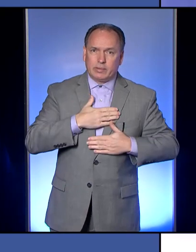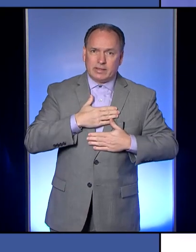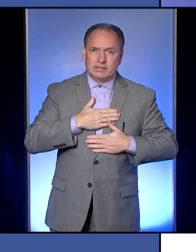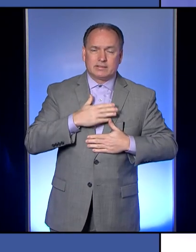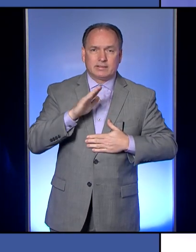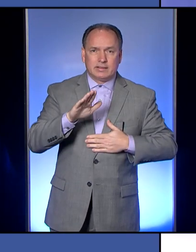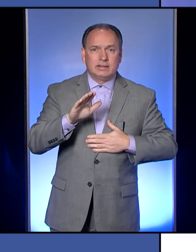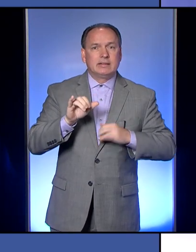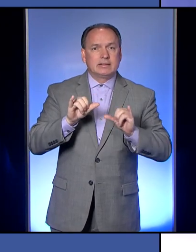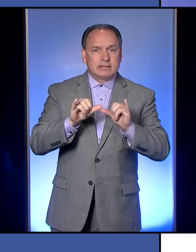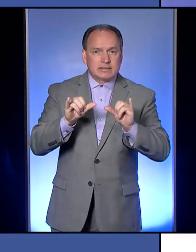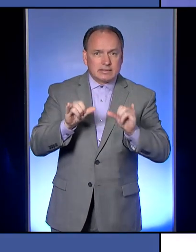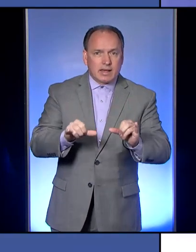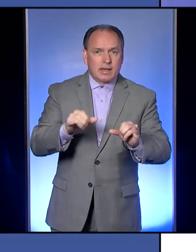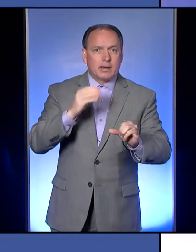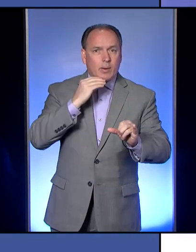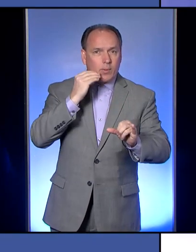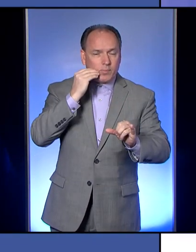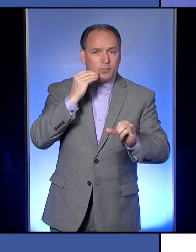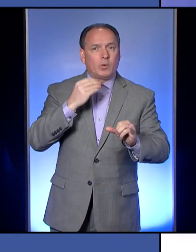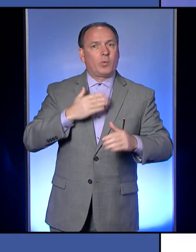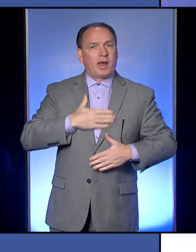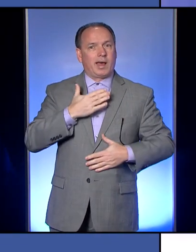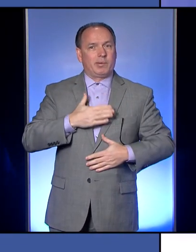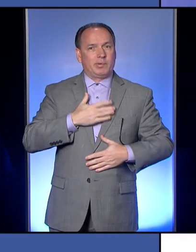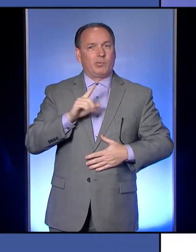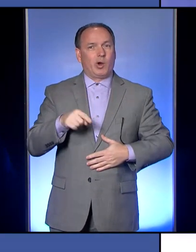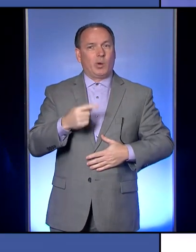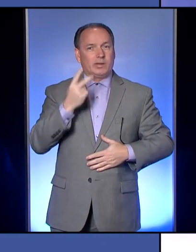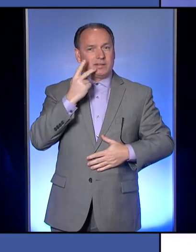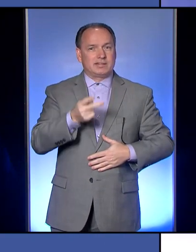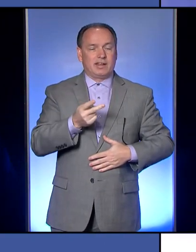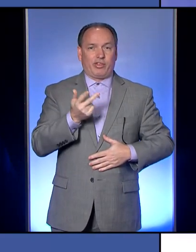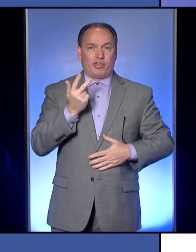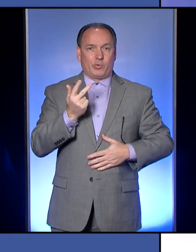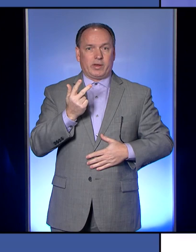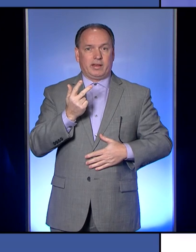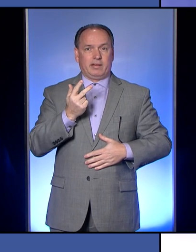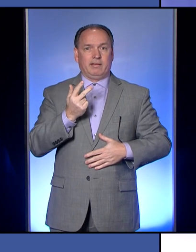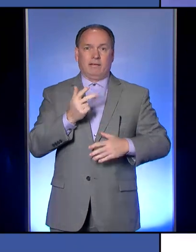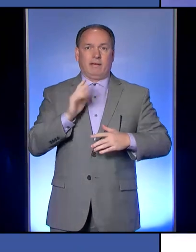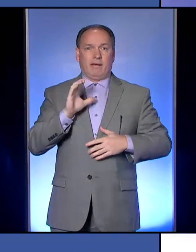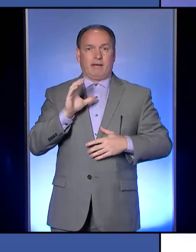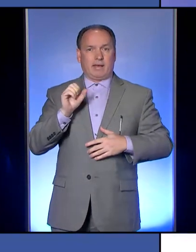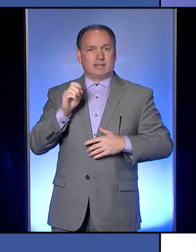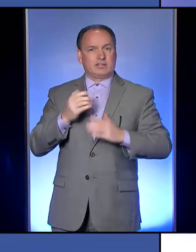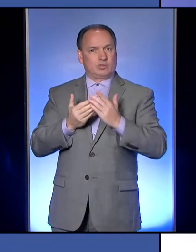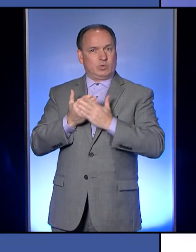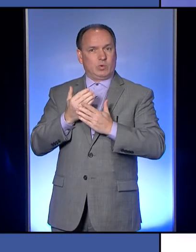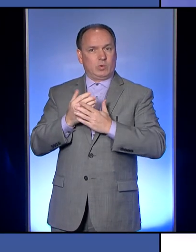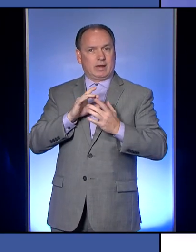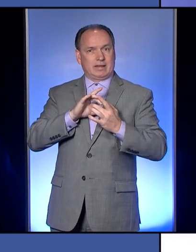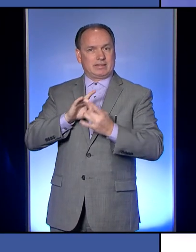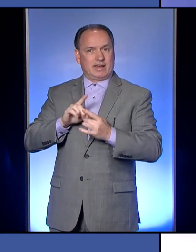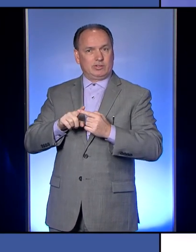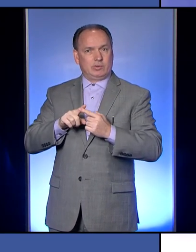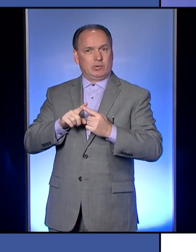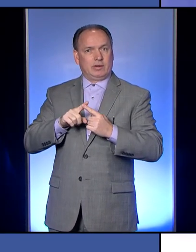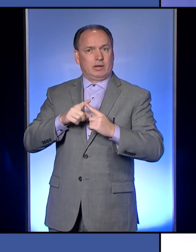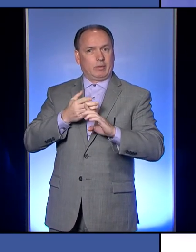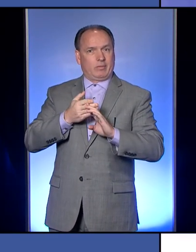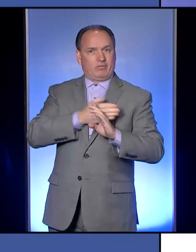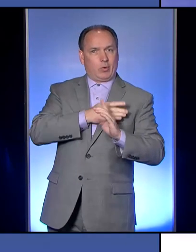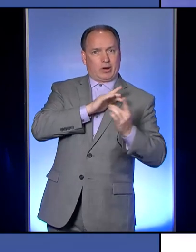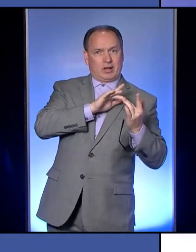home. We are glad we only see three cases tied to prior positive cases. They're not community spread. You're